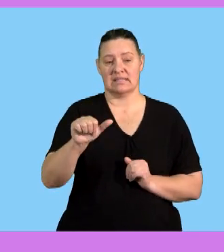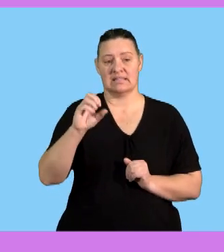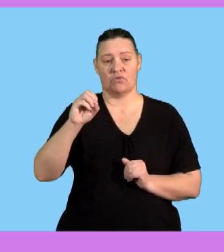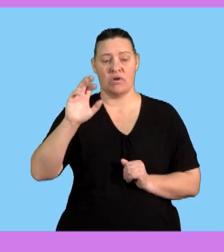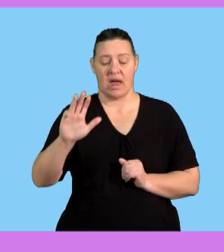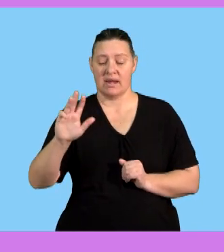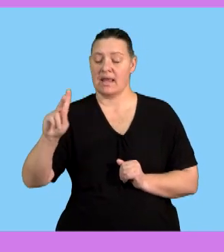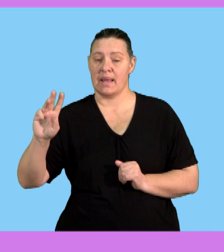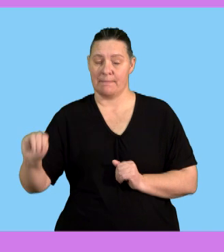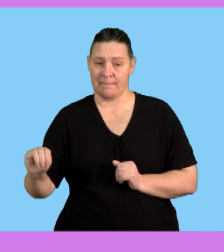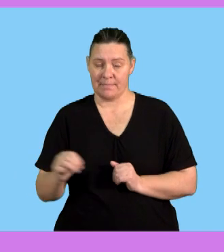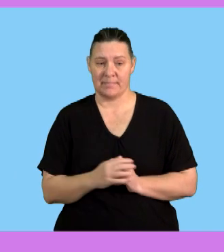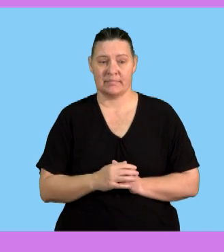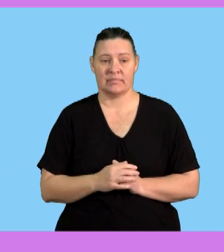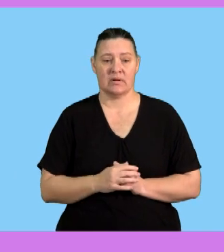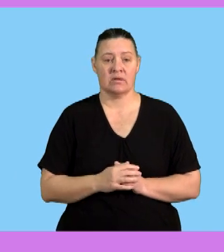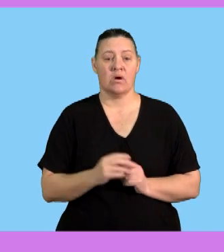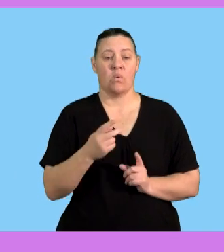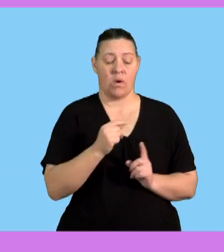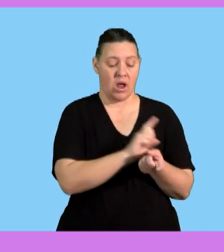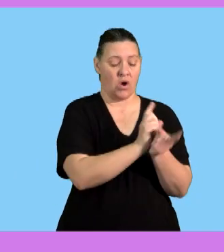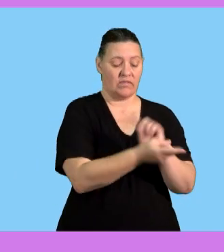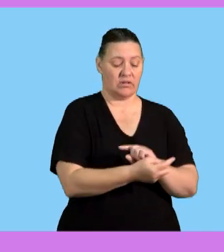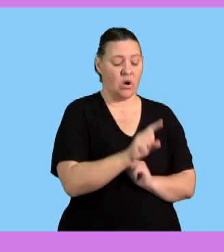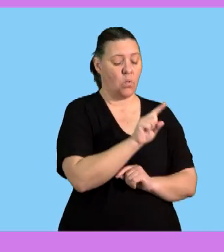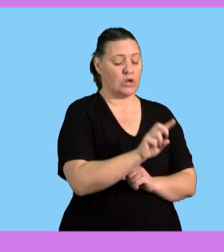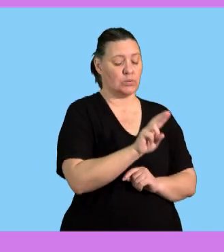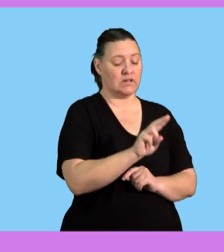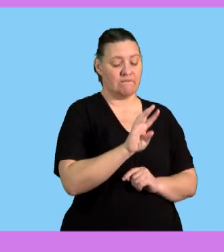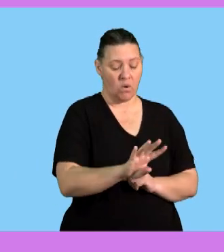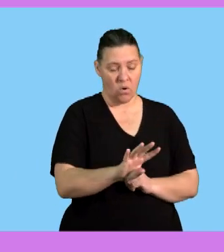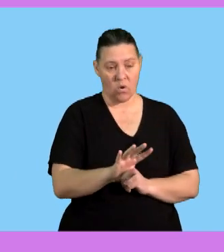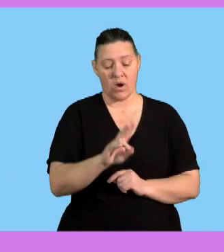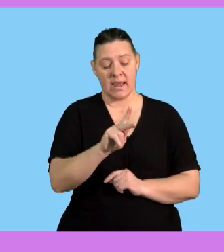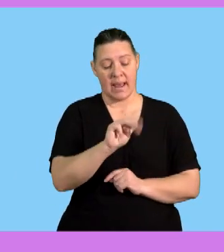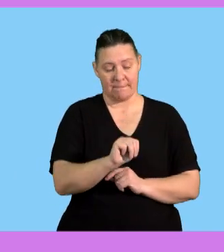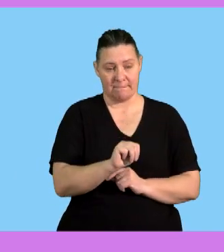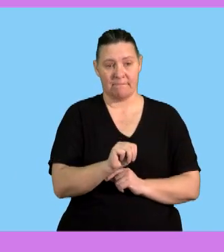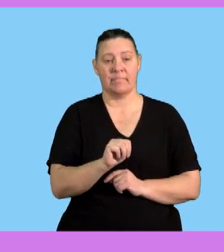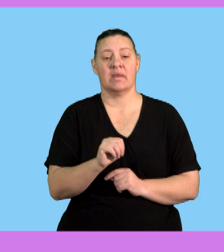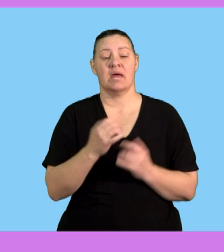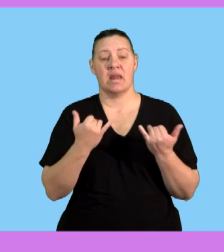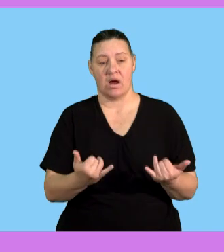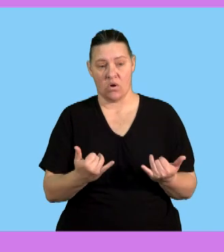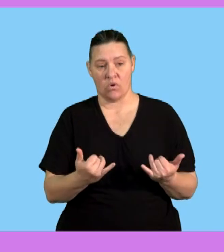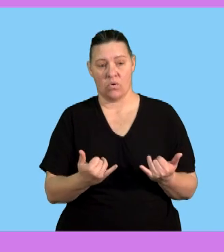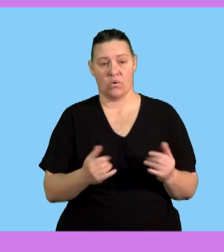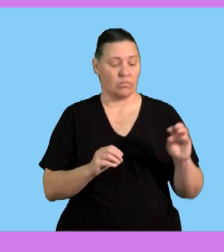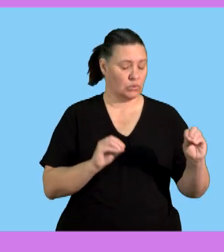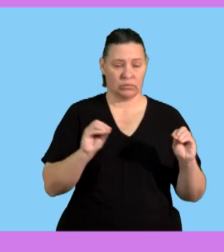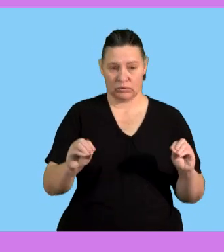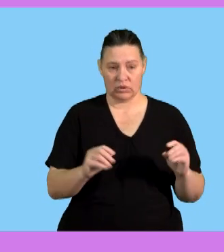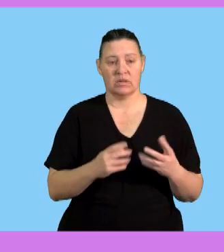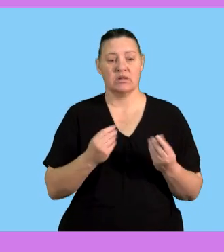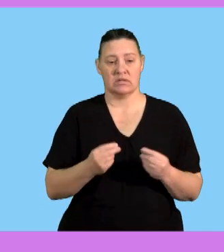1.609 kilometers, and we are converting 124 kilometers. So placing our units accordingly,